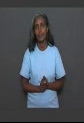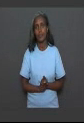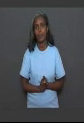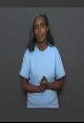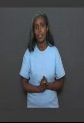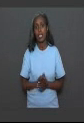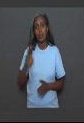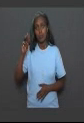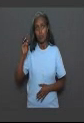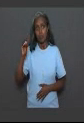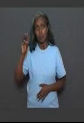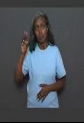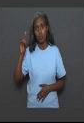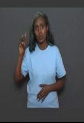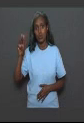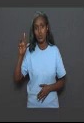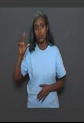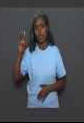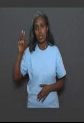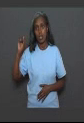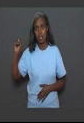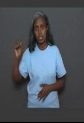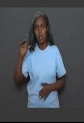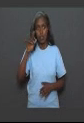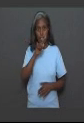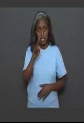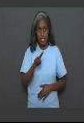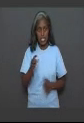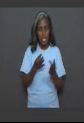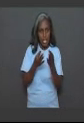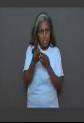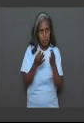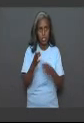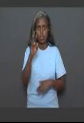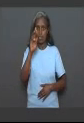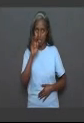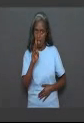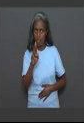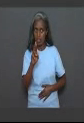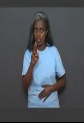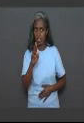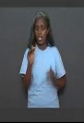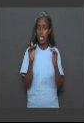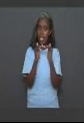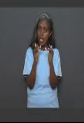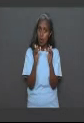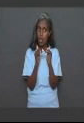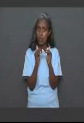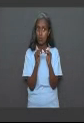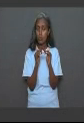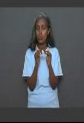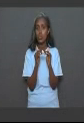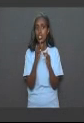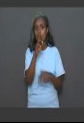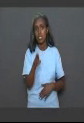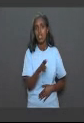The modulus of z expressed as r is equal to